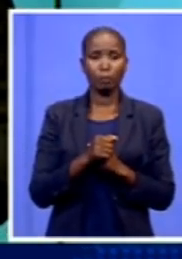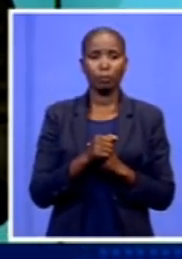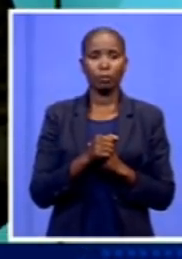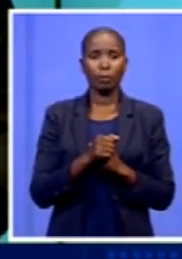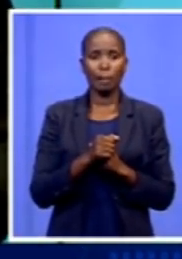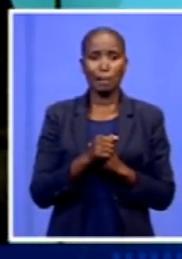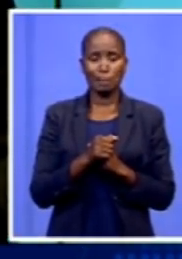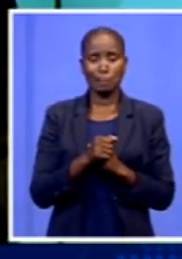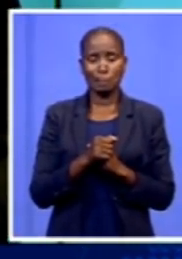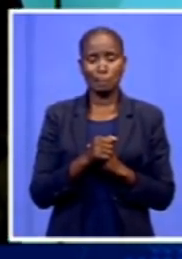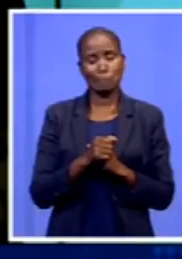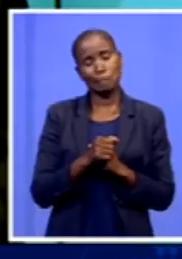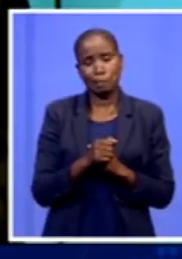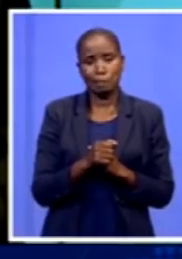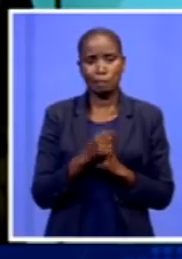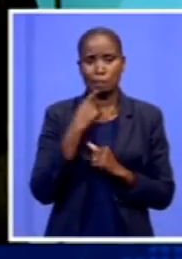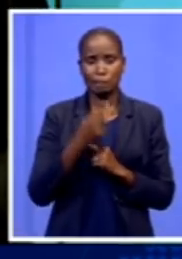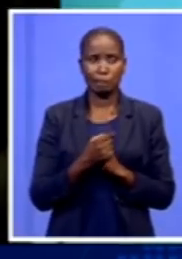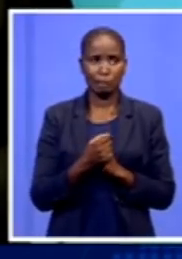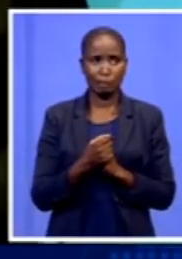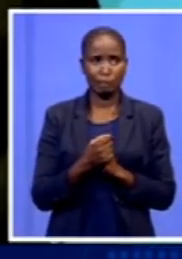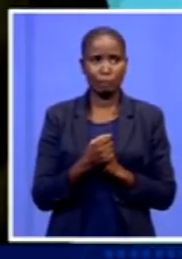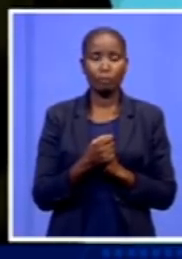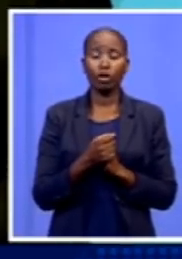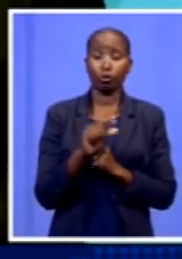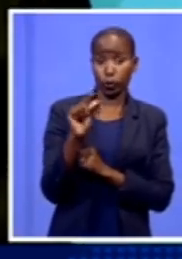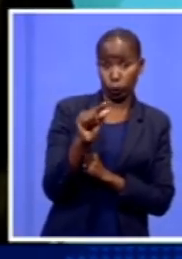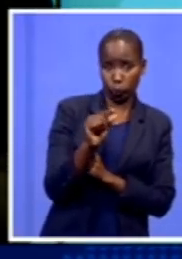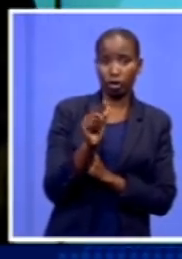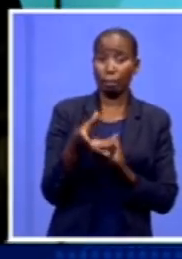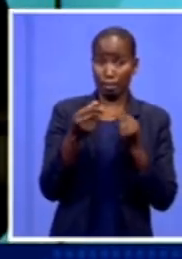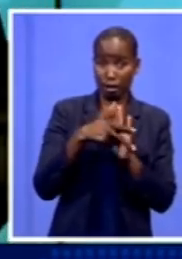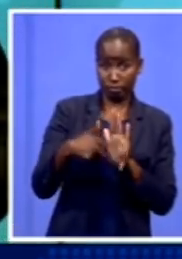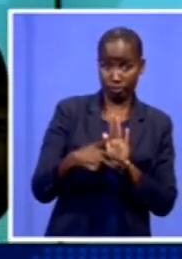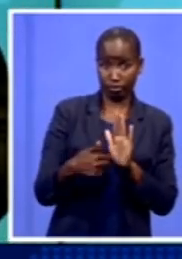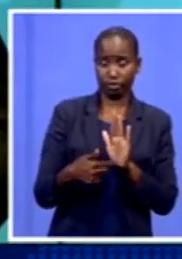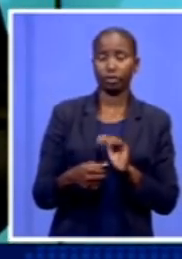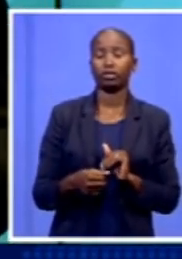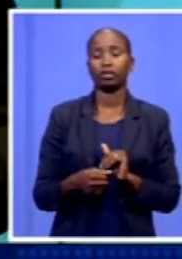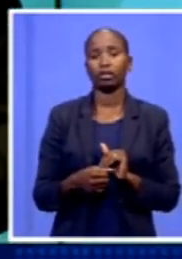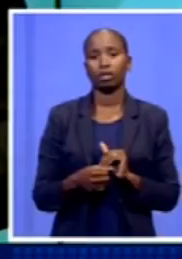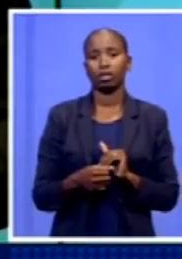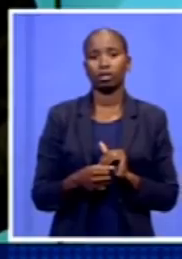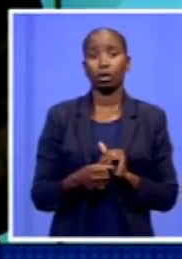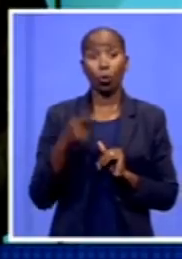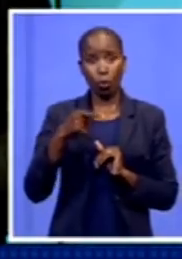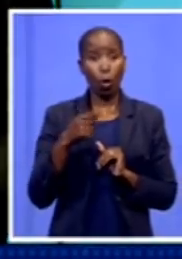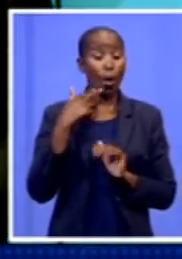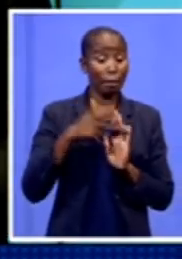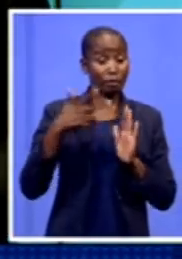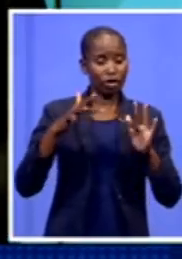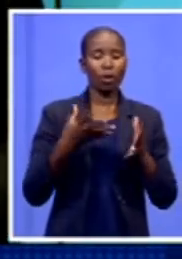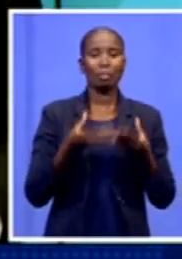say, which will soon be approved, will ensure freedom to operate for entities with